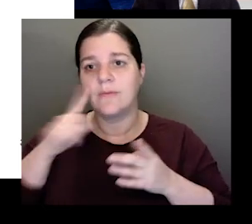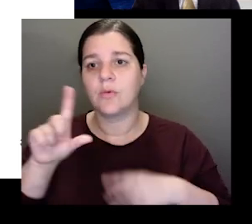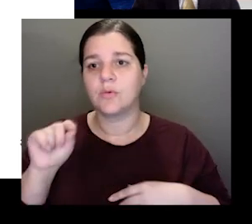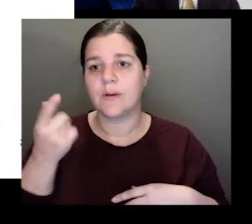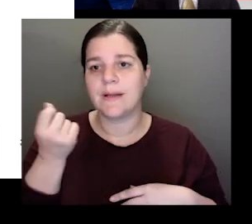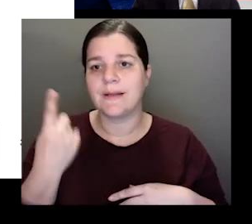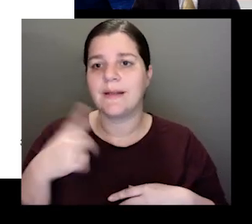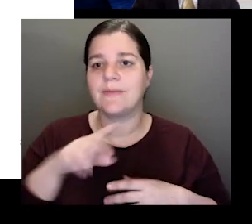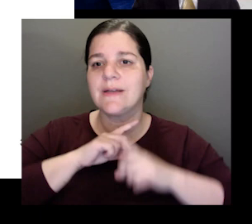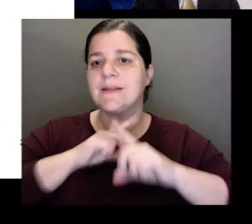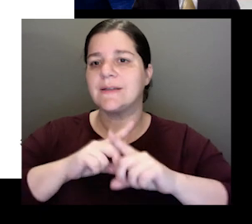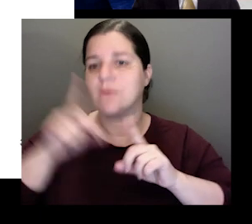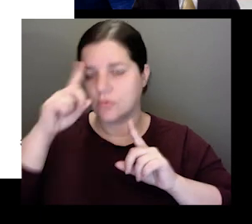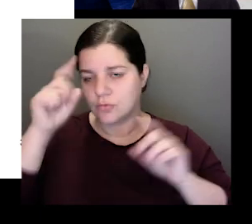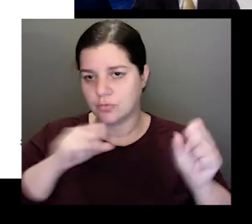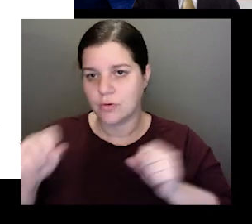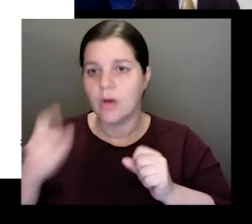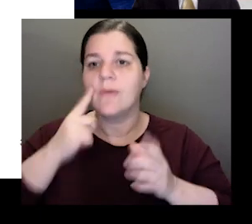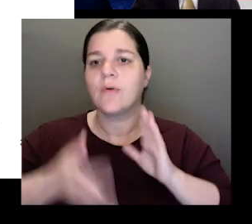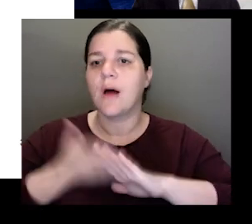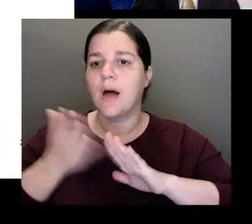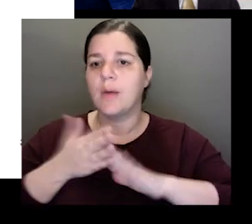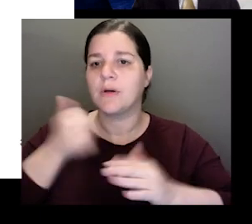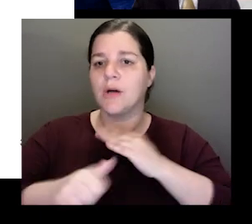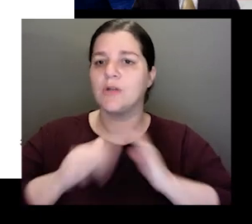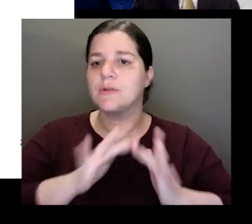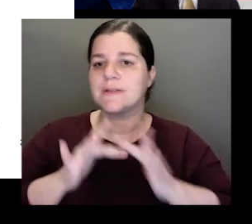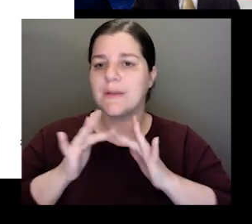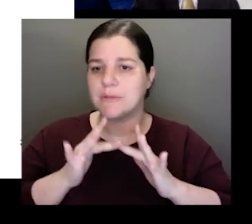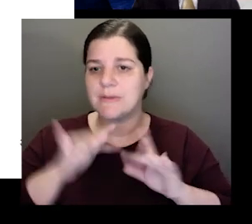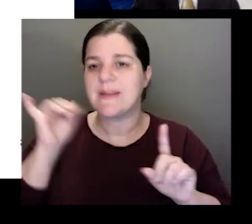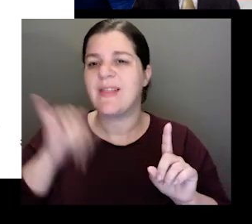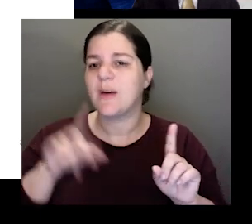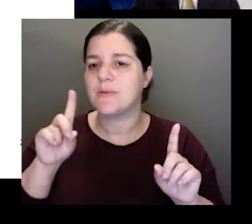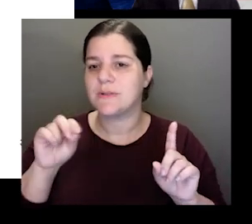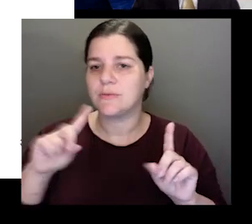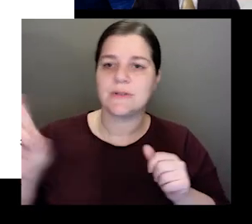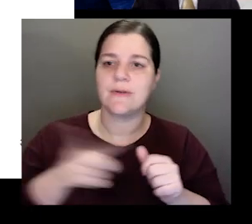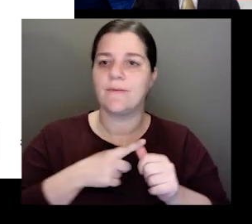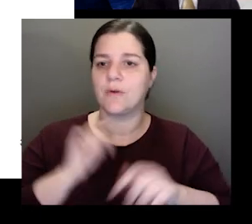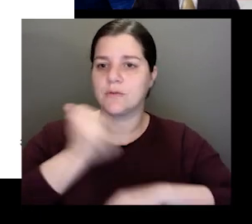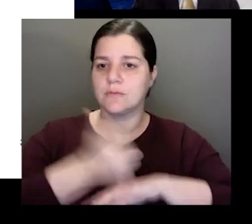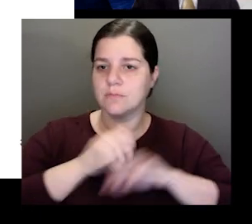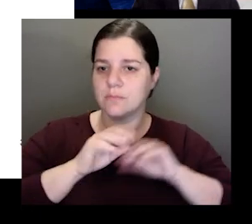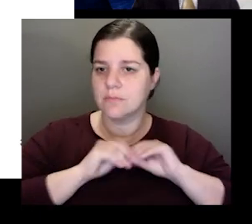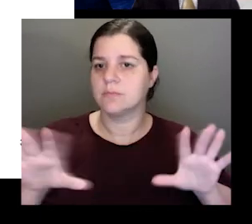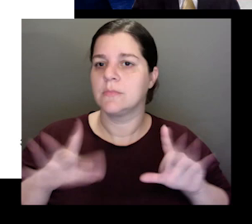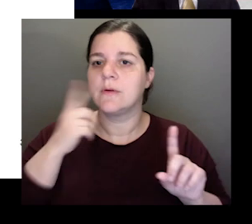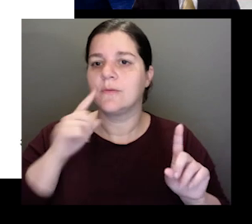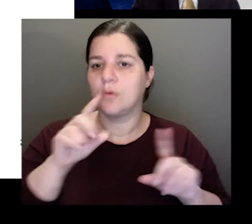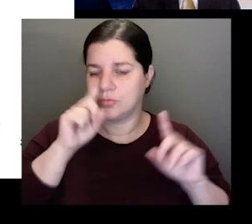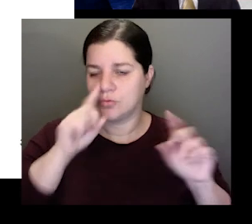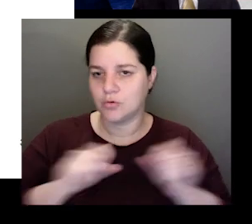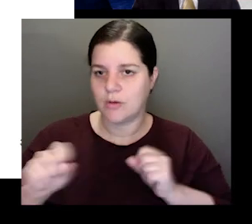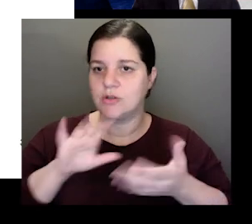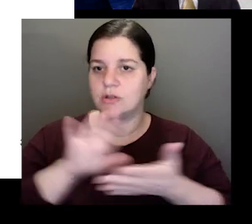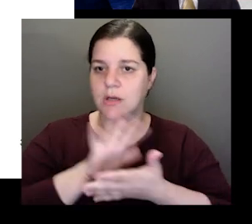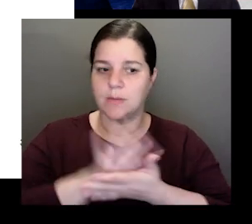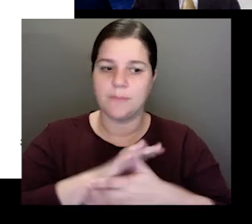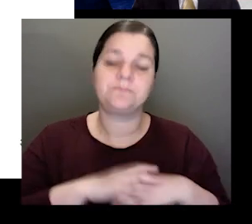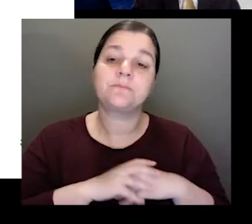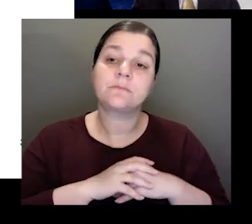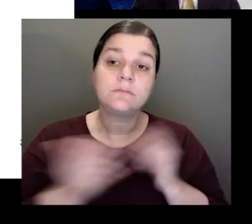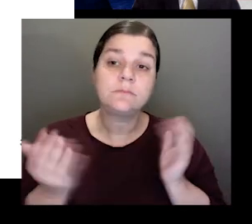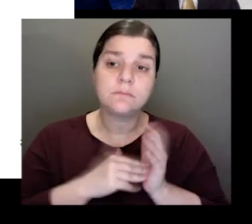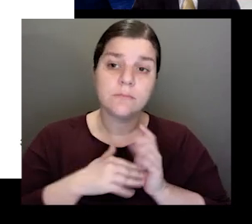Defense Strategy for Operating in Cyberspace, which was DoD's first enterprise-wide cyber strategy document. Dr.